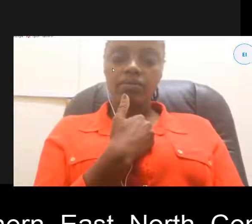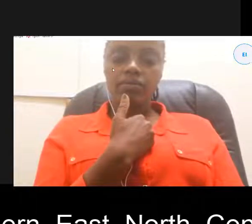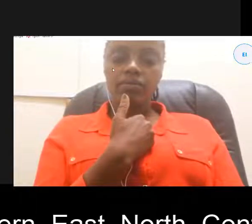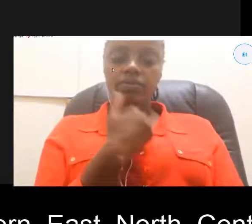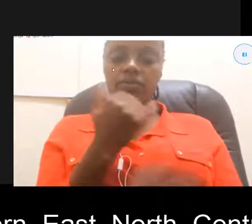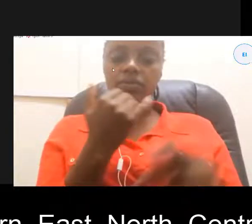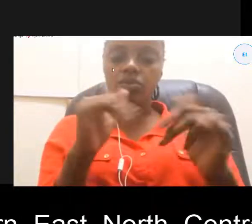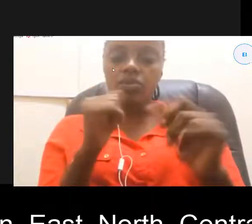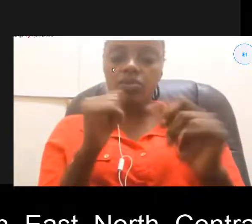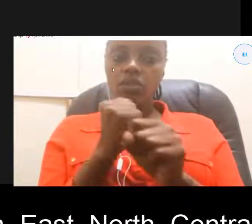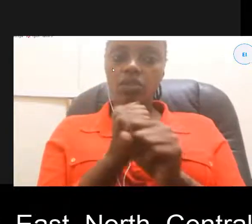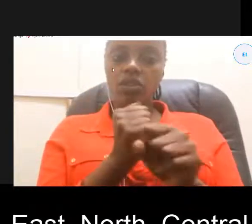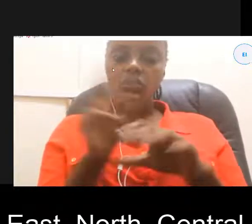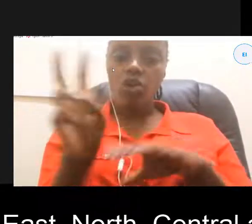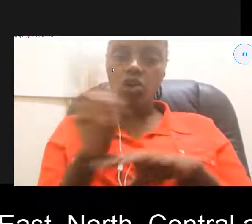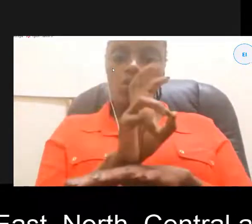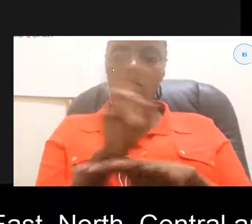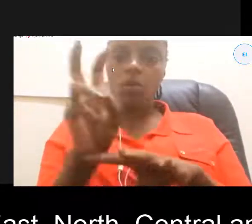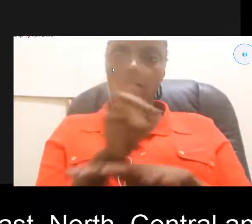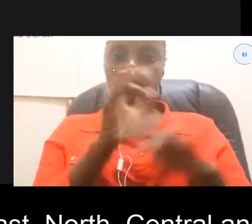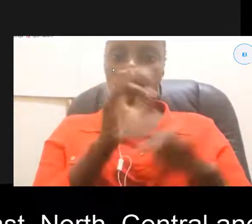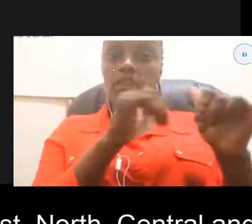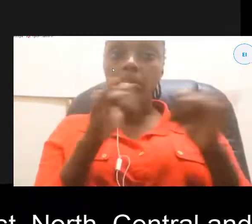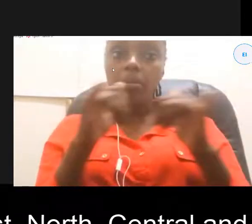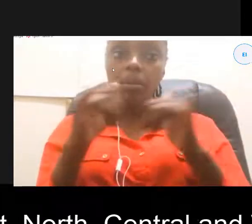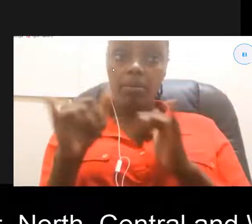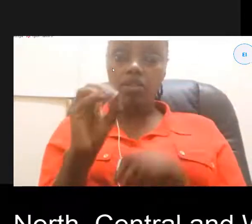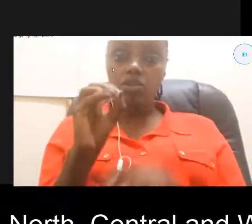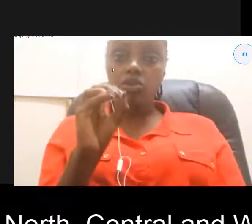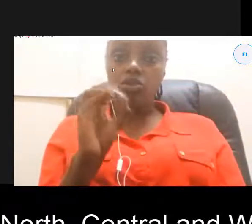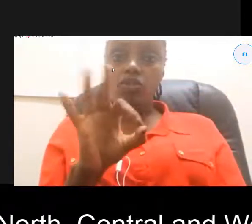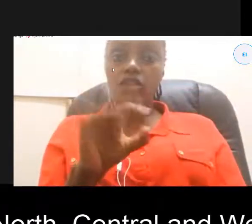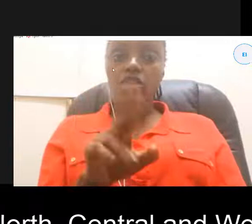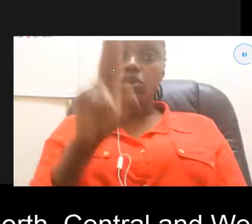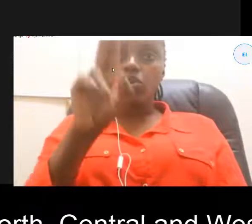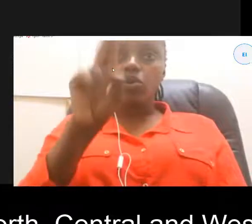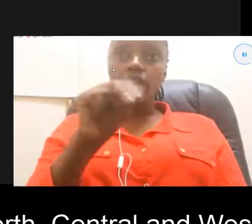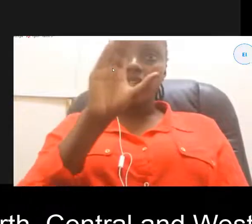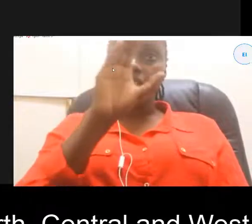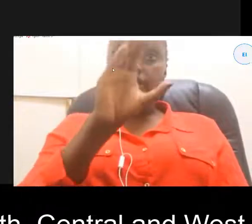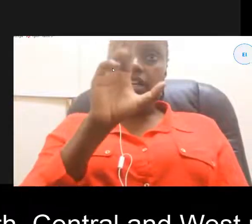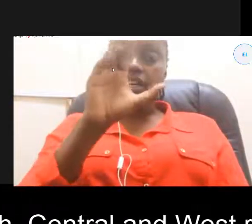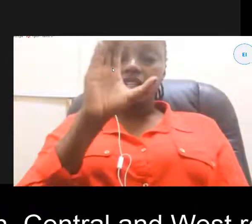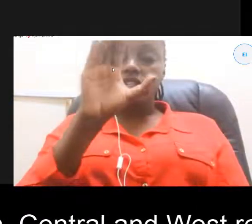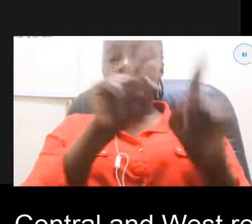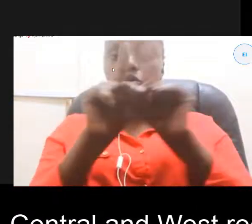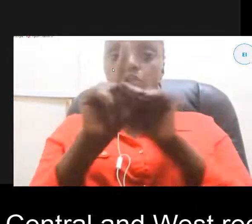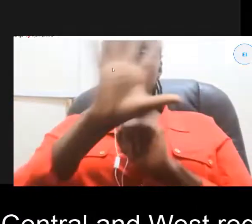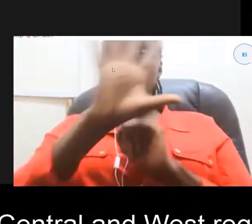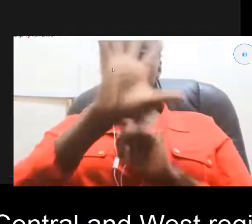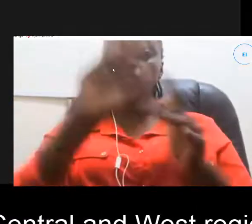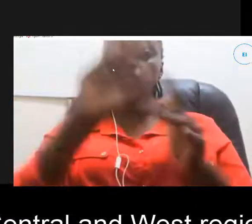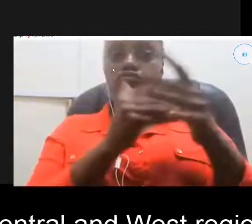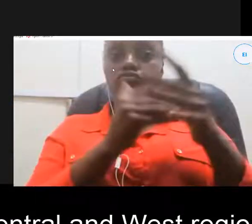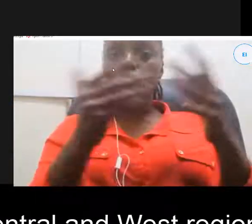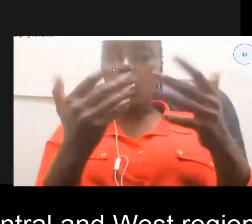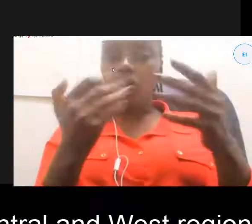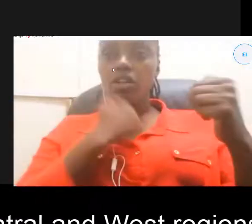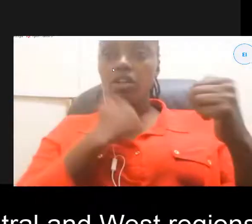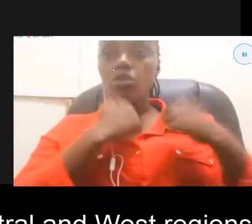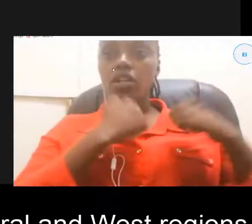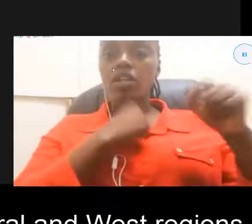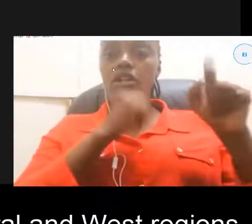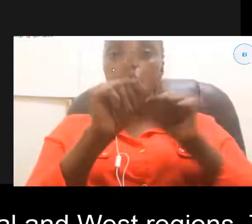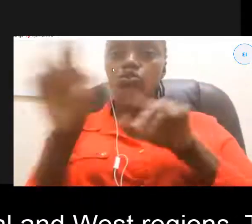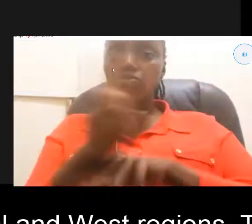to monitor the implementation of the UNCRC and the African Charter in Rwanda, and monitoring